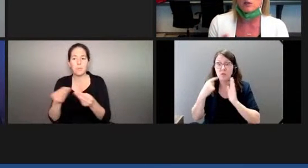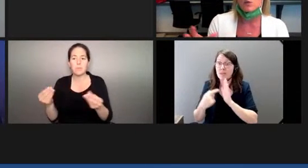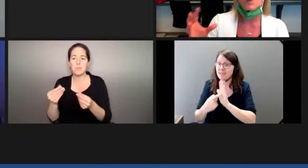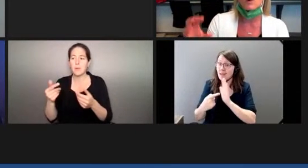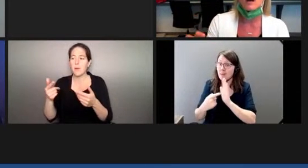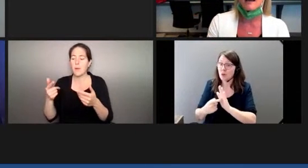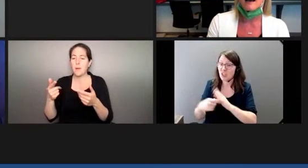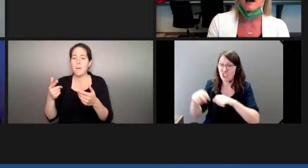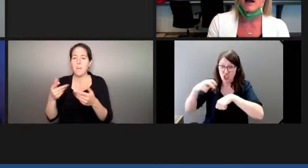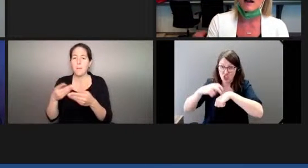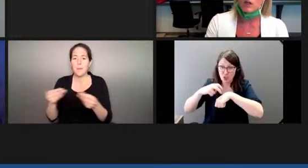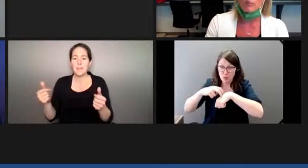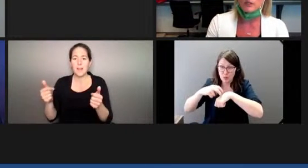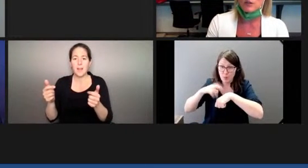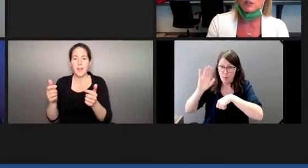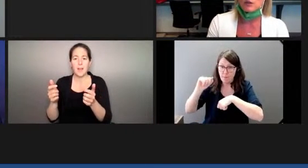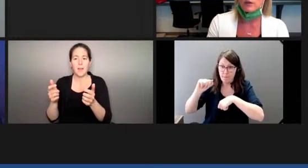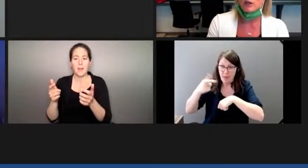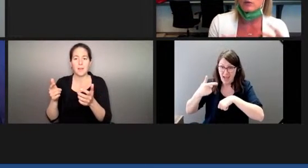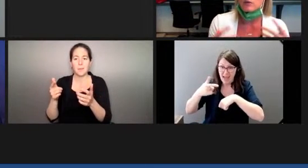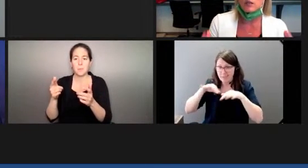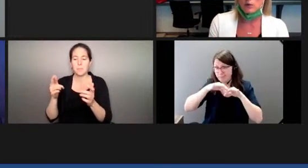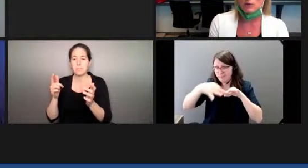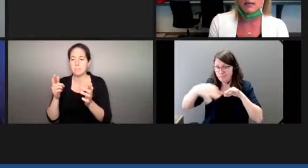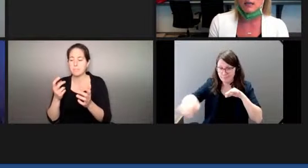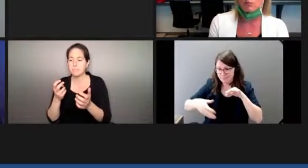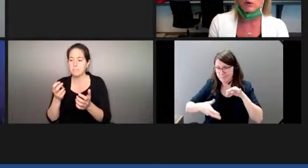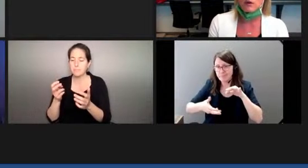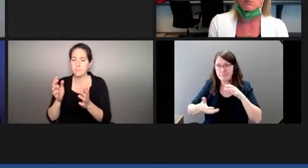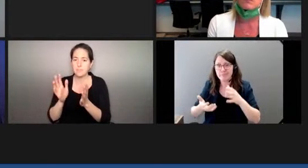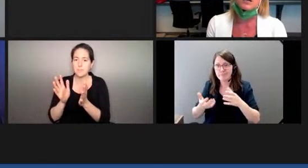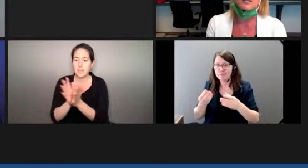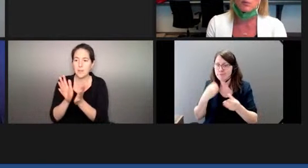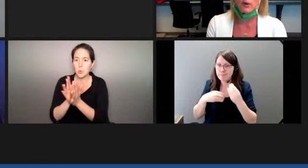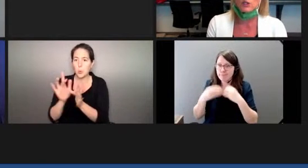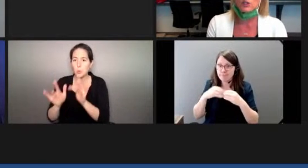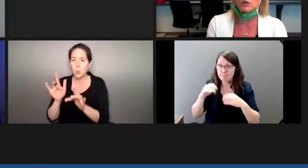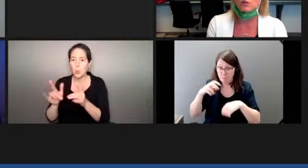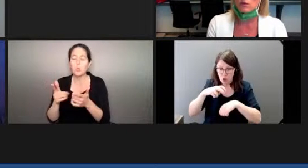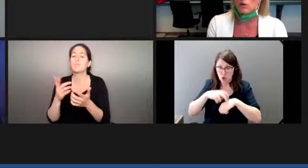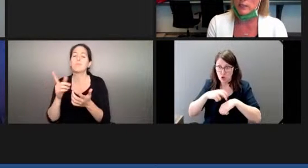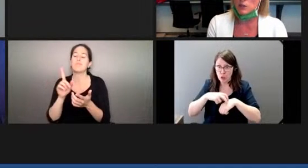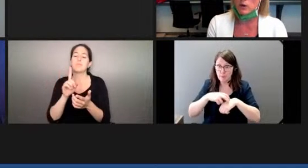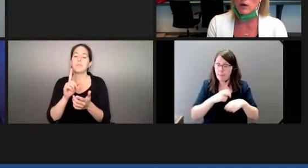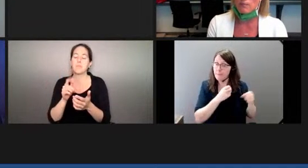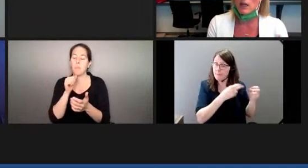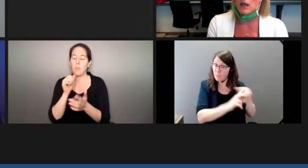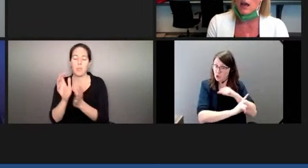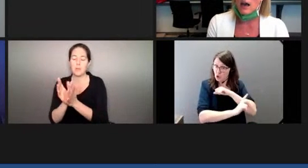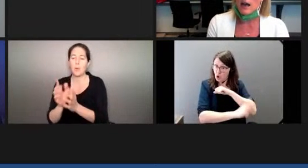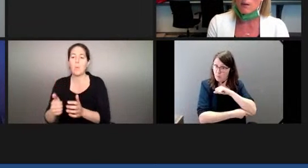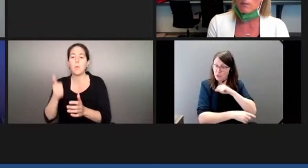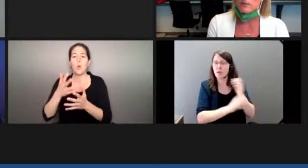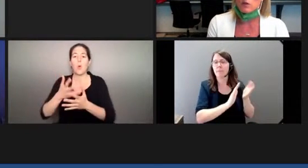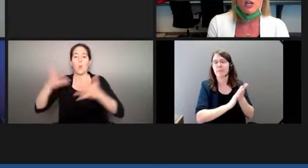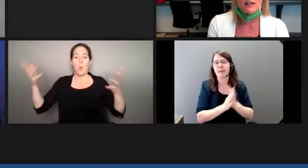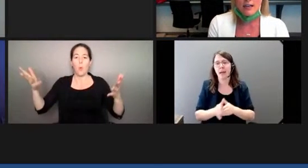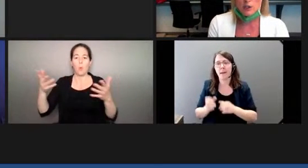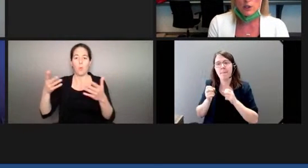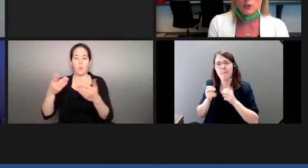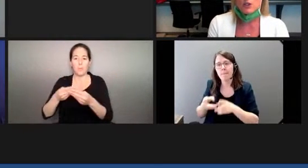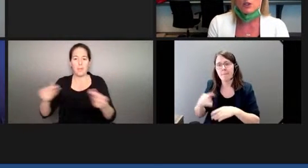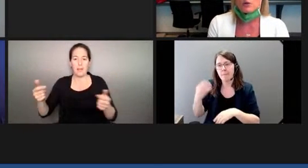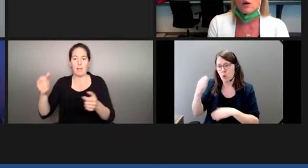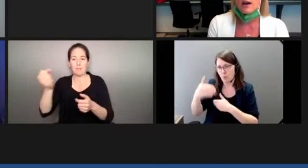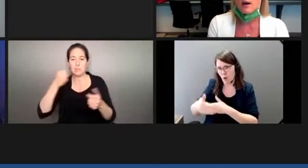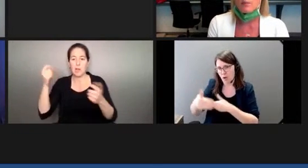residents will have an opportunity to include in their recycling program as opposed to the waste program. So Shelley had